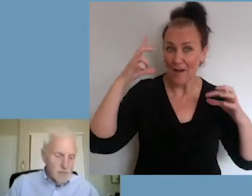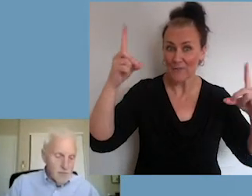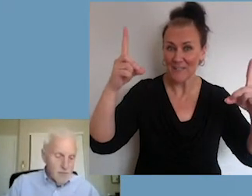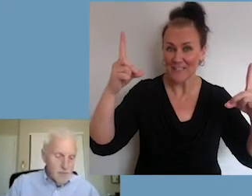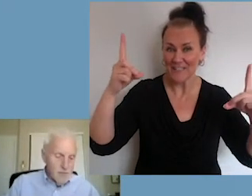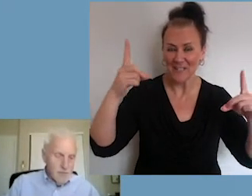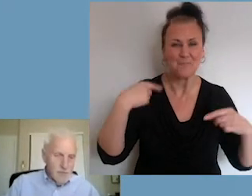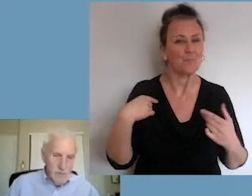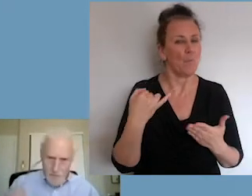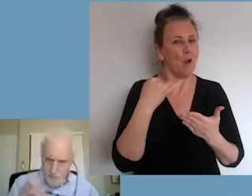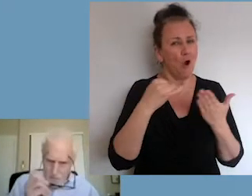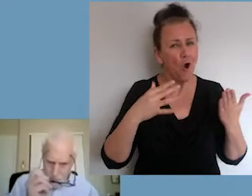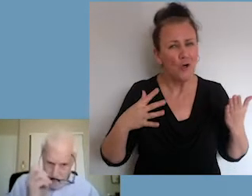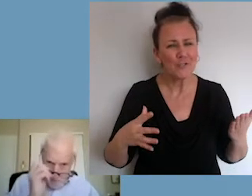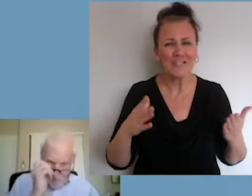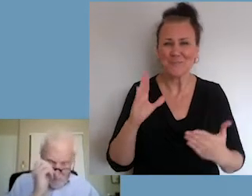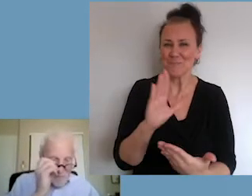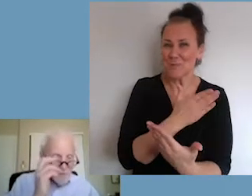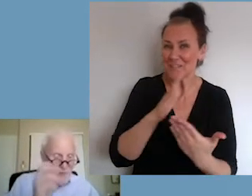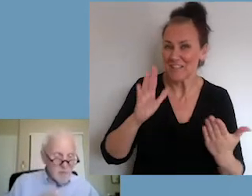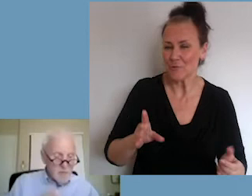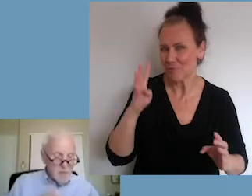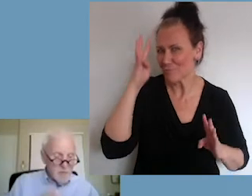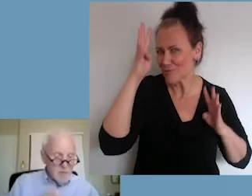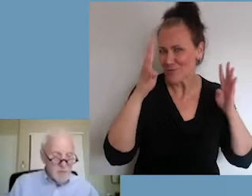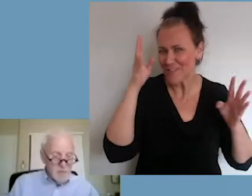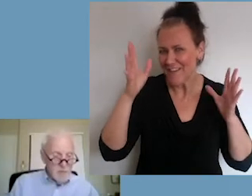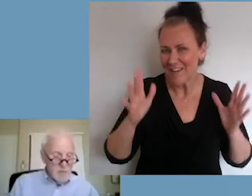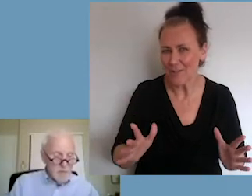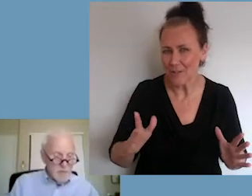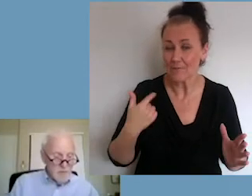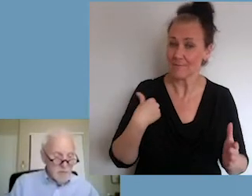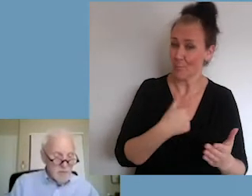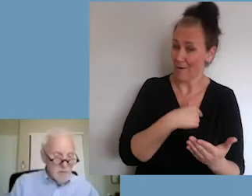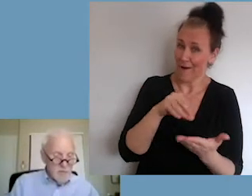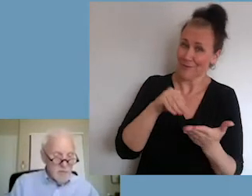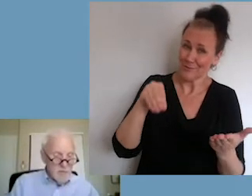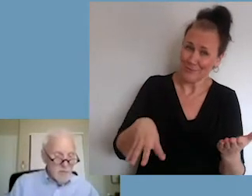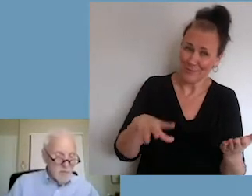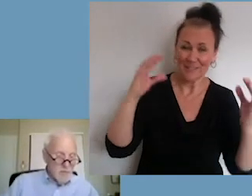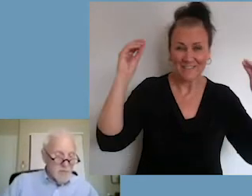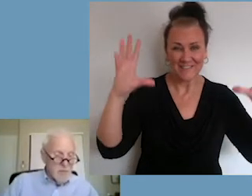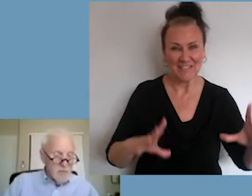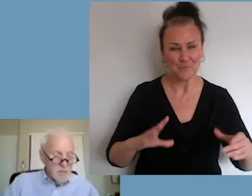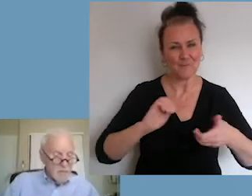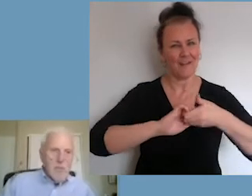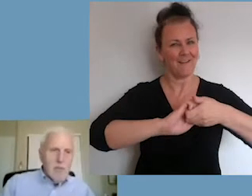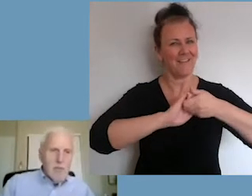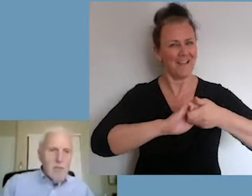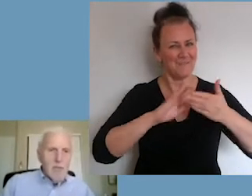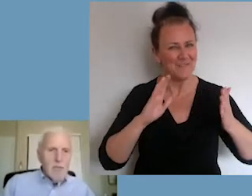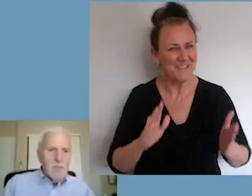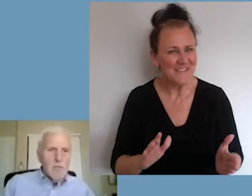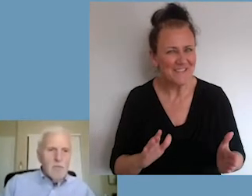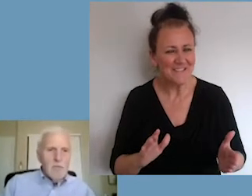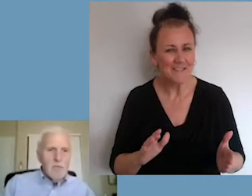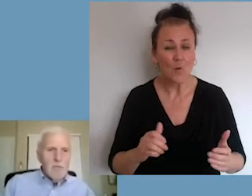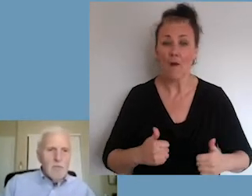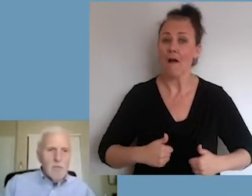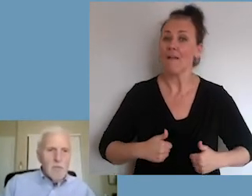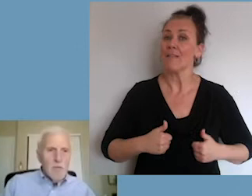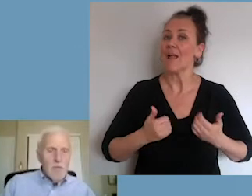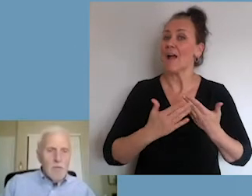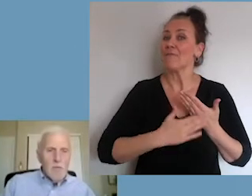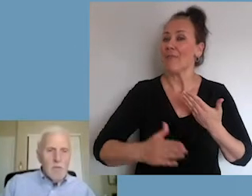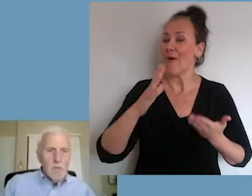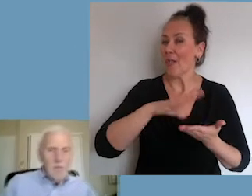are artists, musicians, and creators. We are students, teachers, and collaborators. We are lifelong